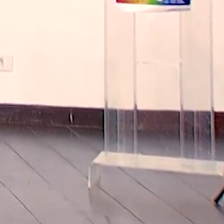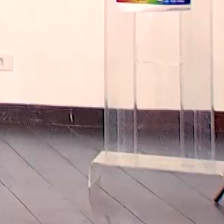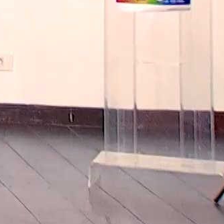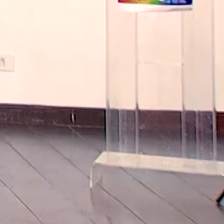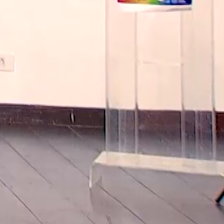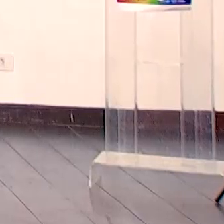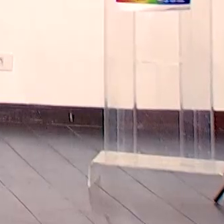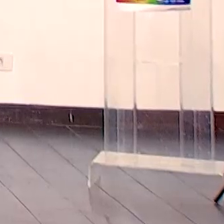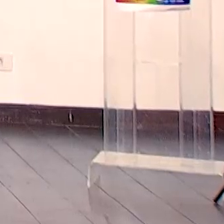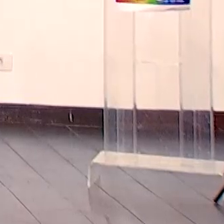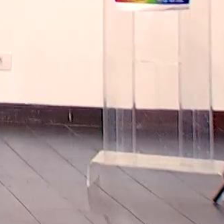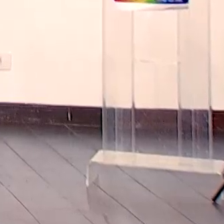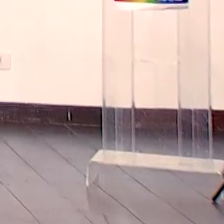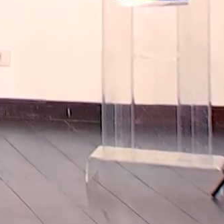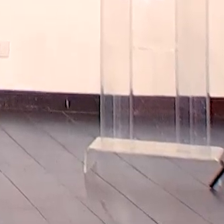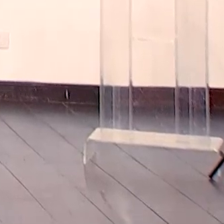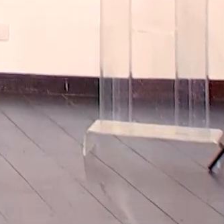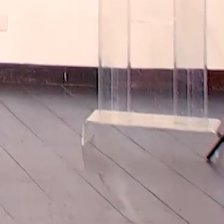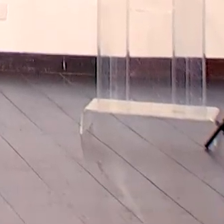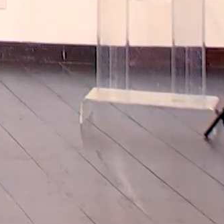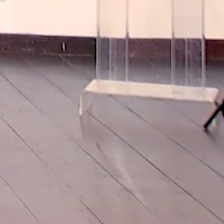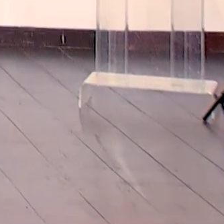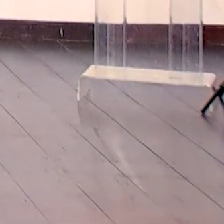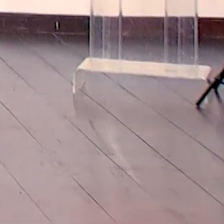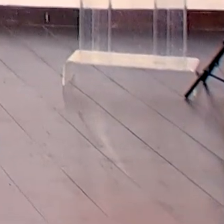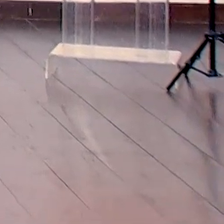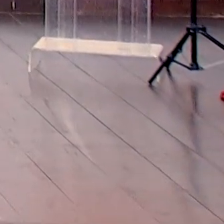was it really worth you going out like that?